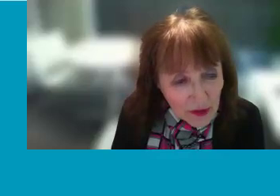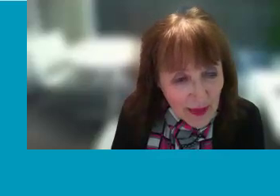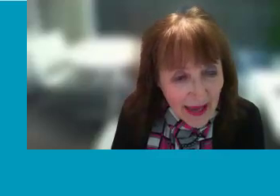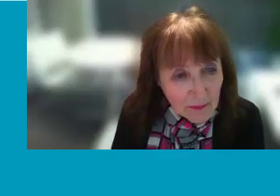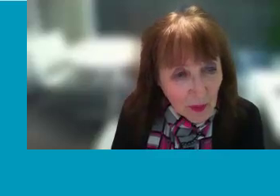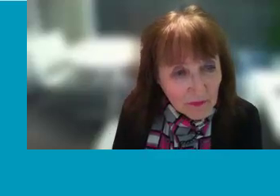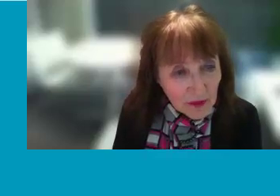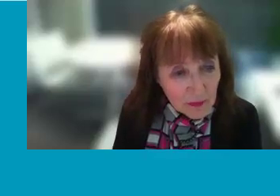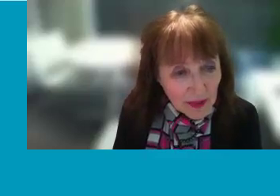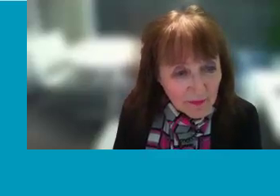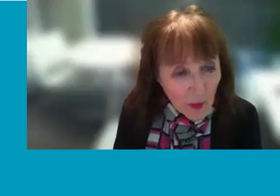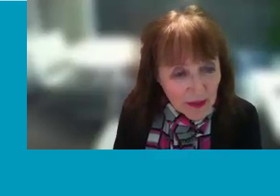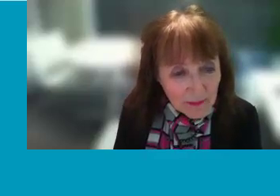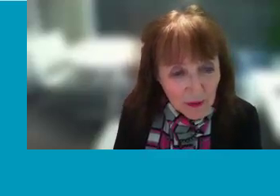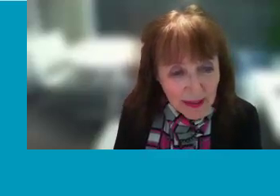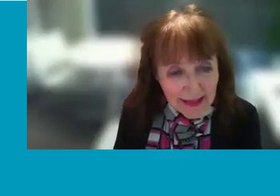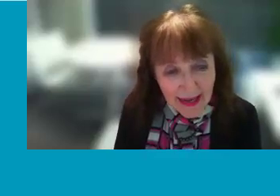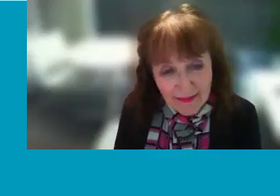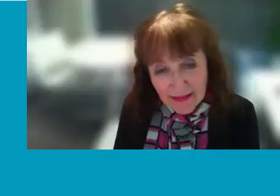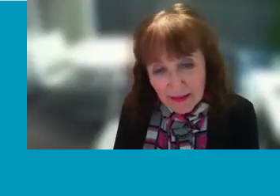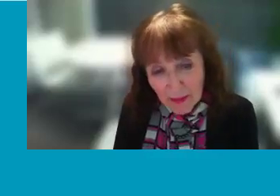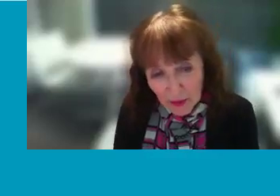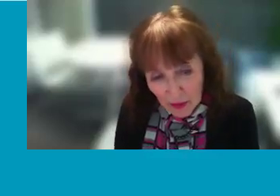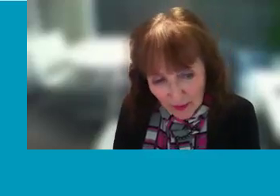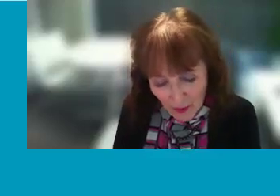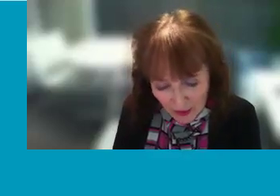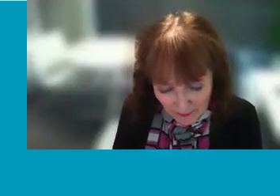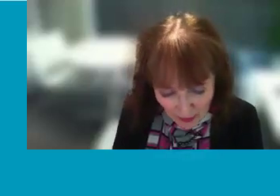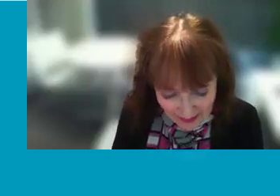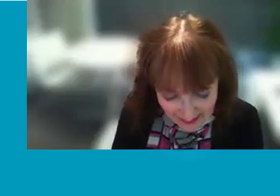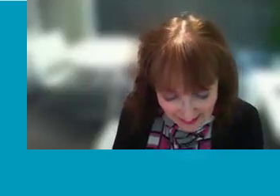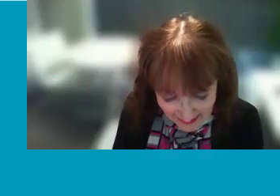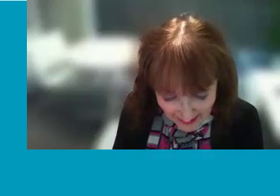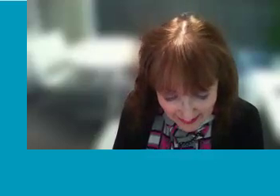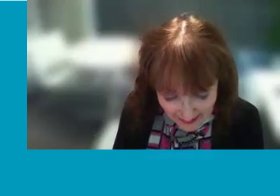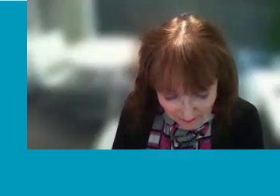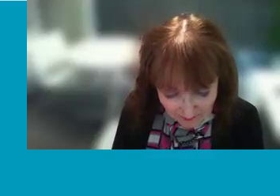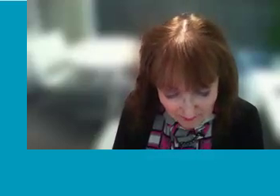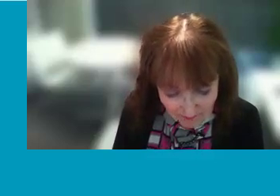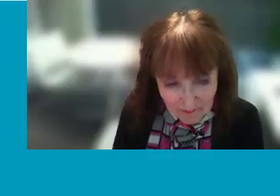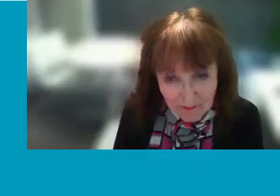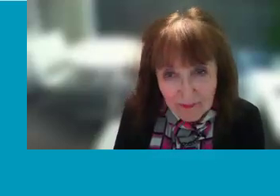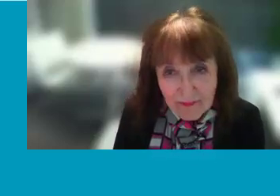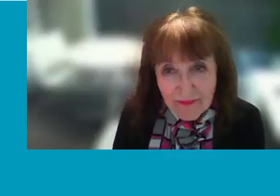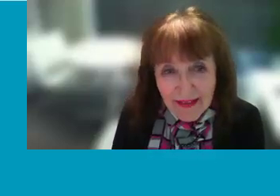So we will do that both for the brief question period and then the bigger question period at the end.